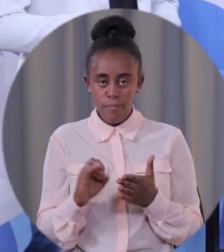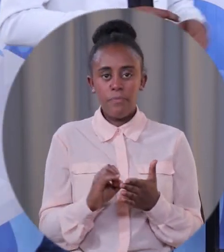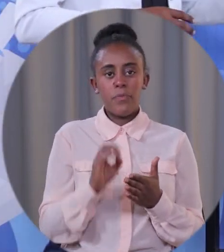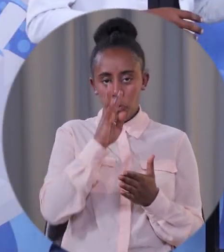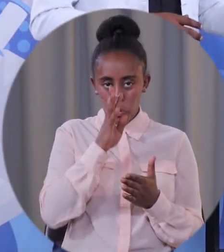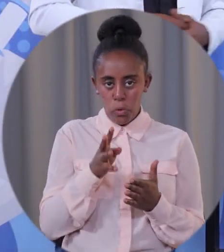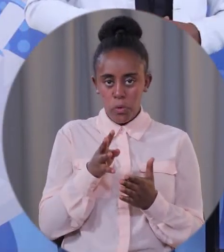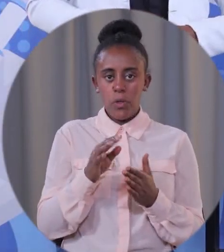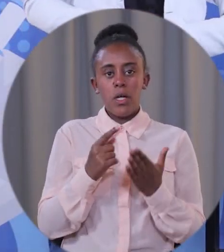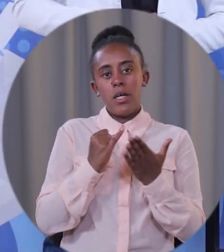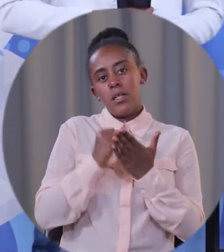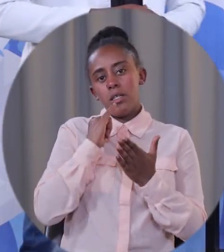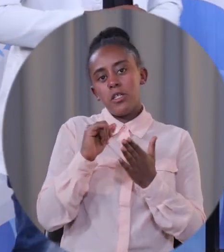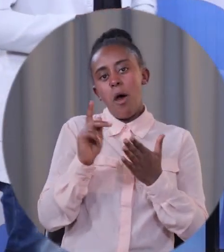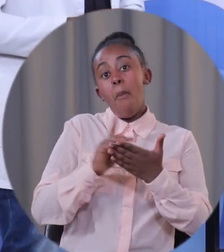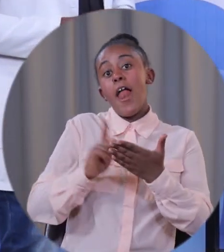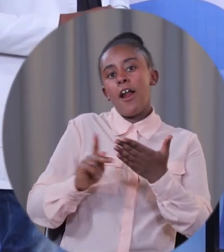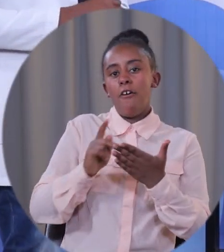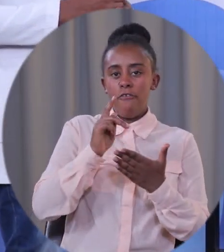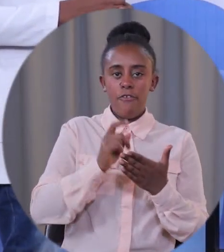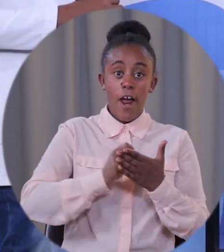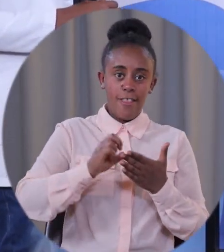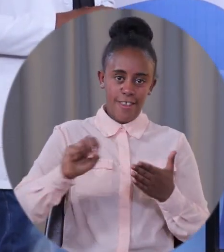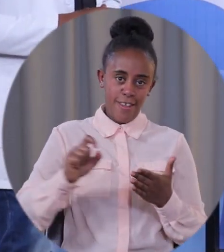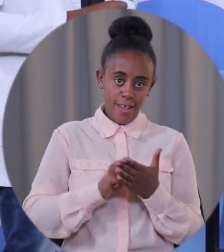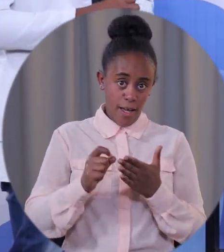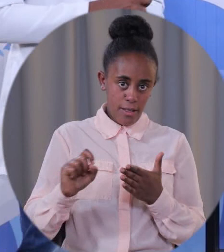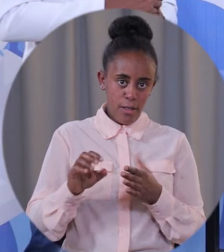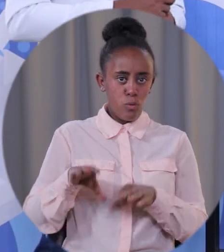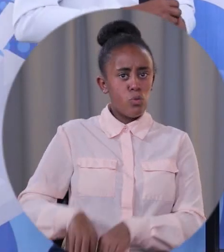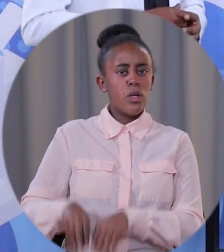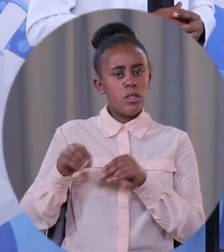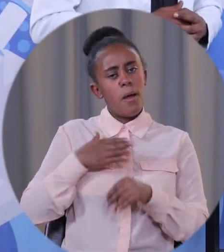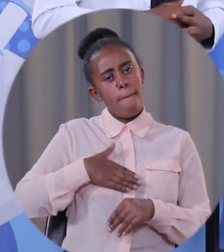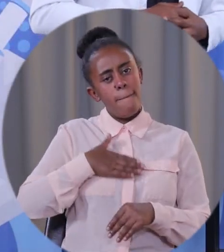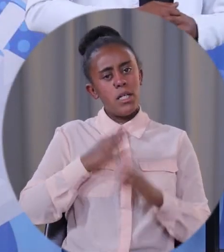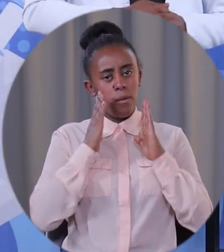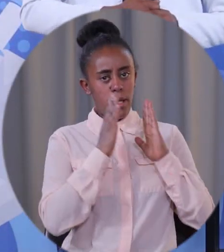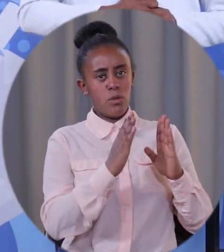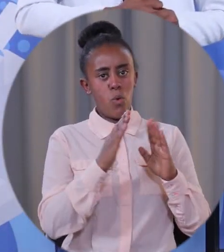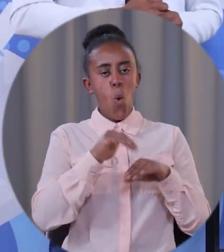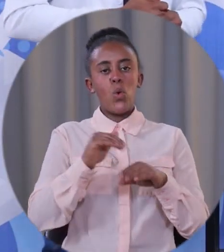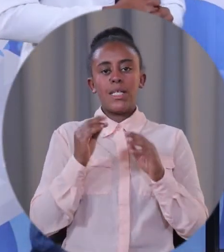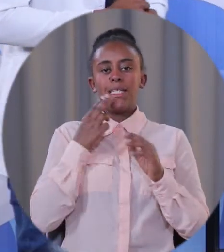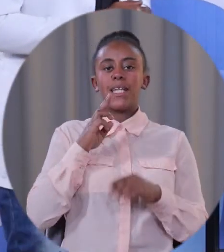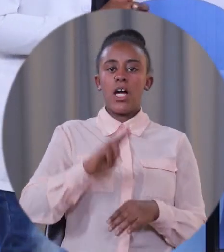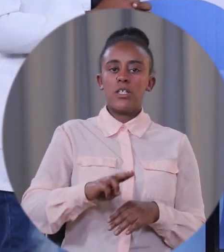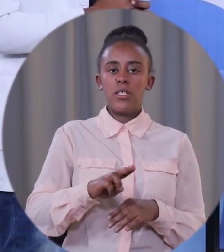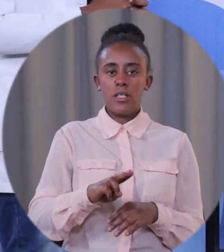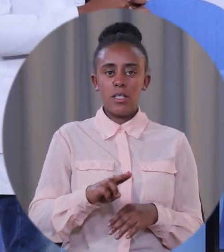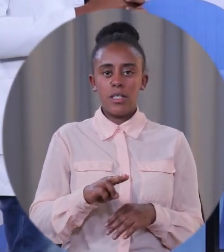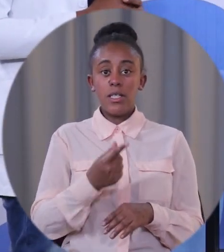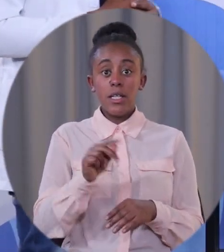It is about paragraph writing. Students, please pay attention on the instruction.